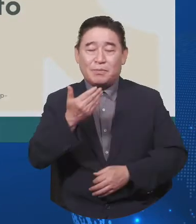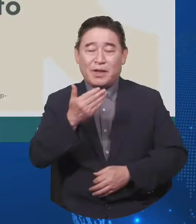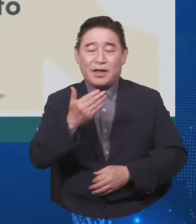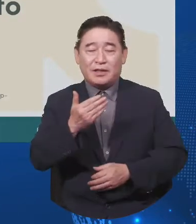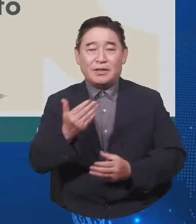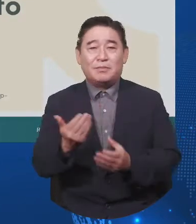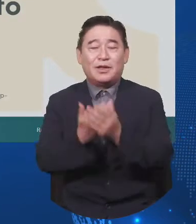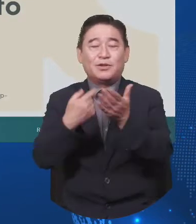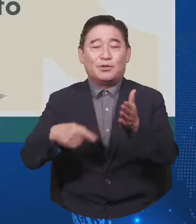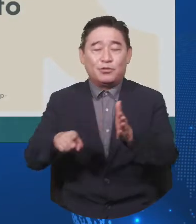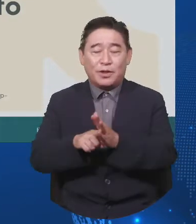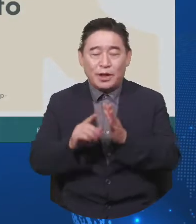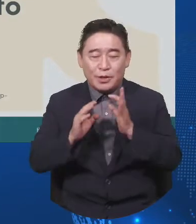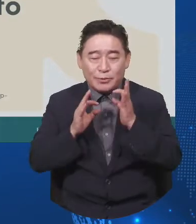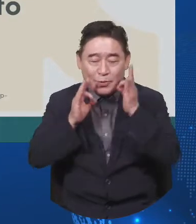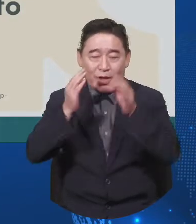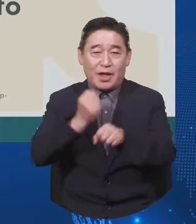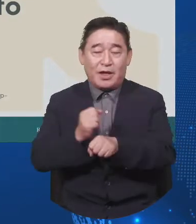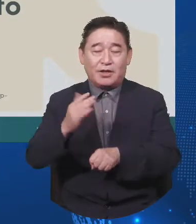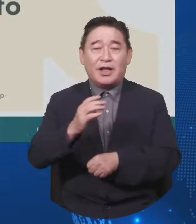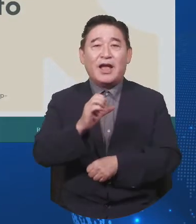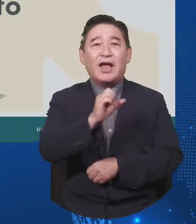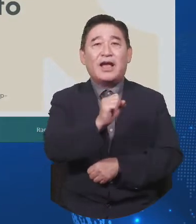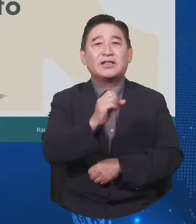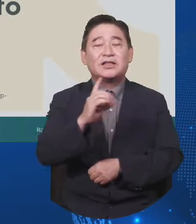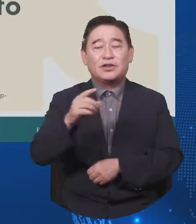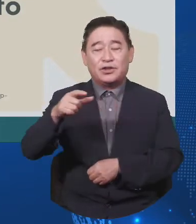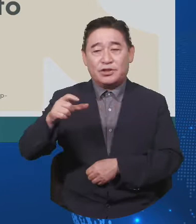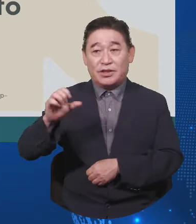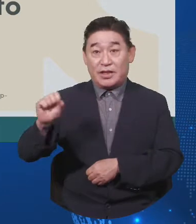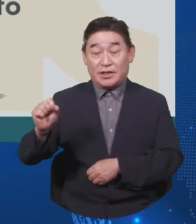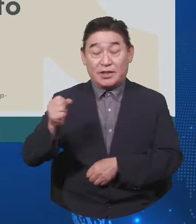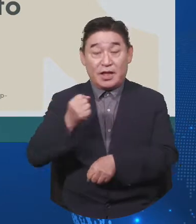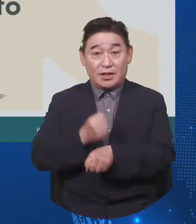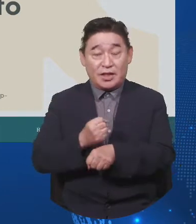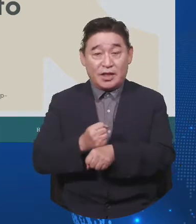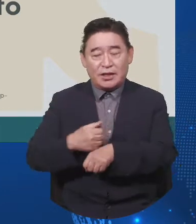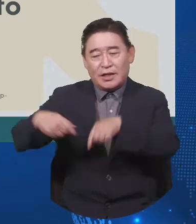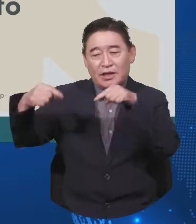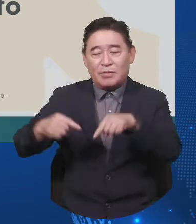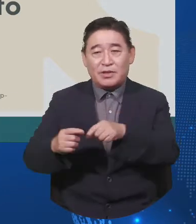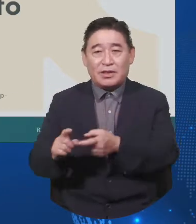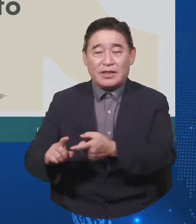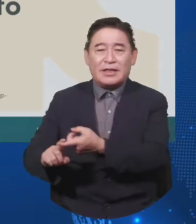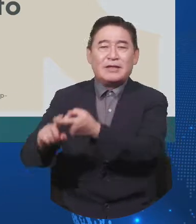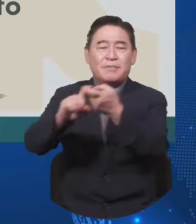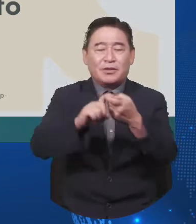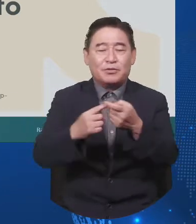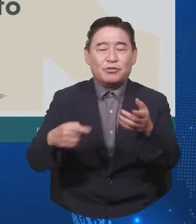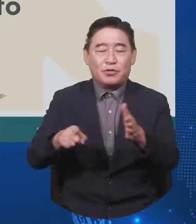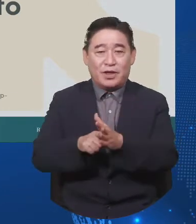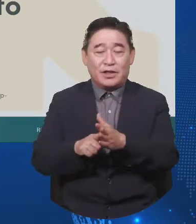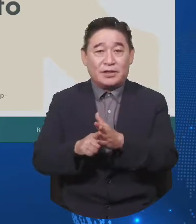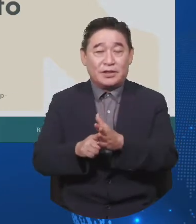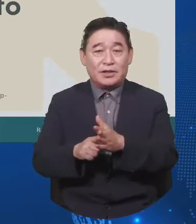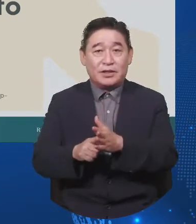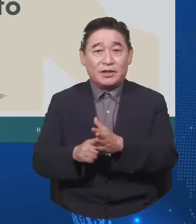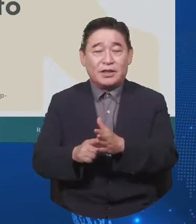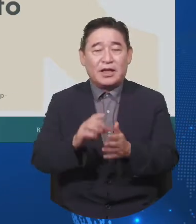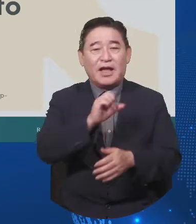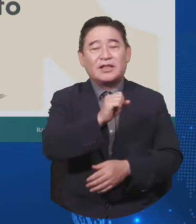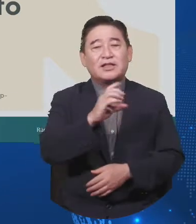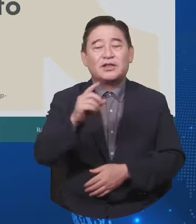The SDGs themselves frame cooperation and partnership as critical to addressing these challenges.